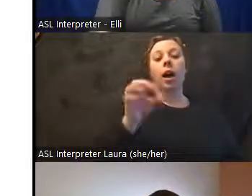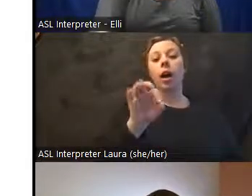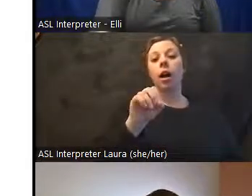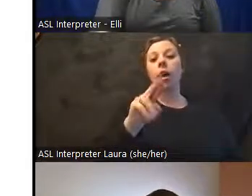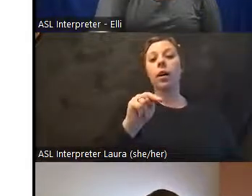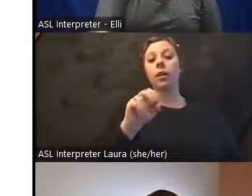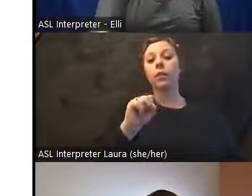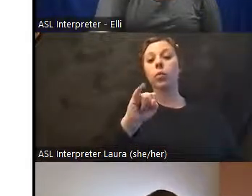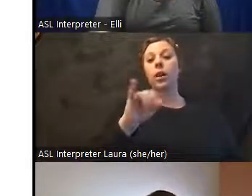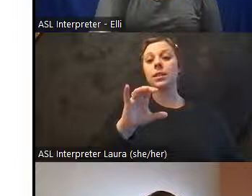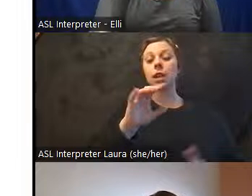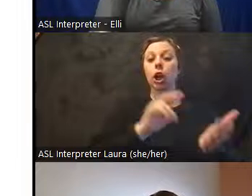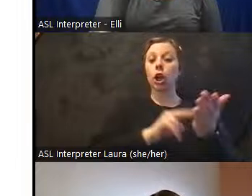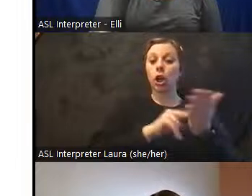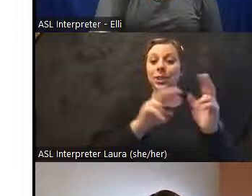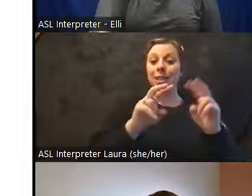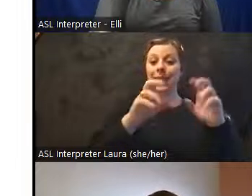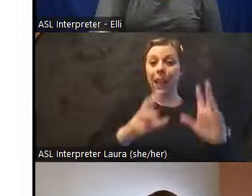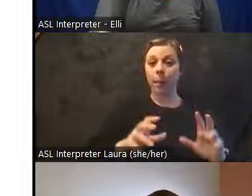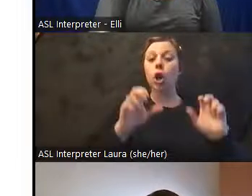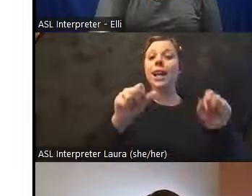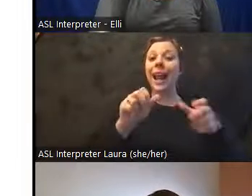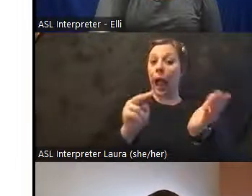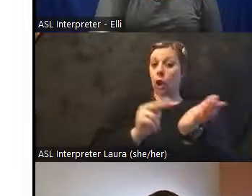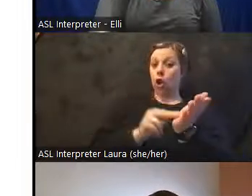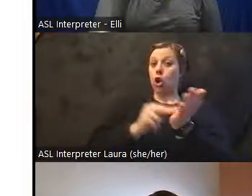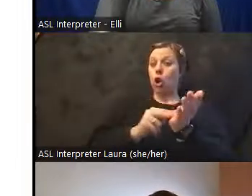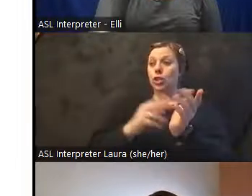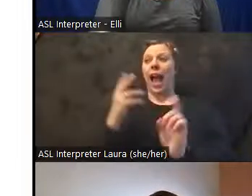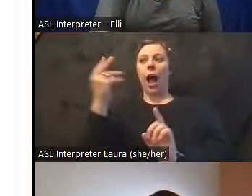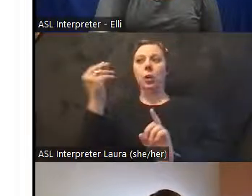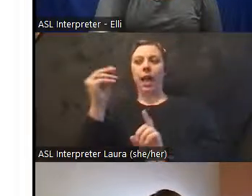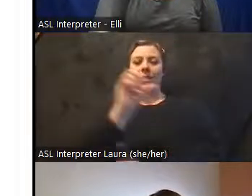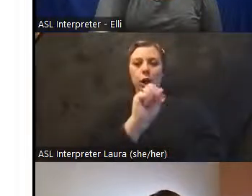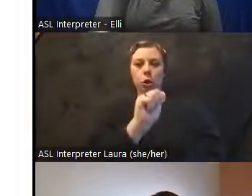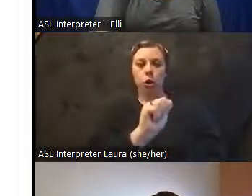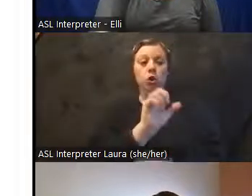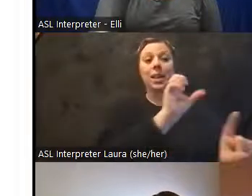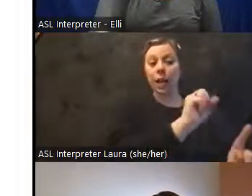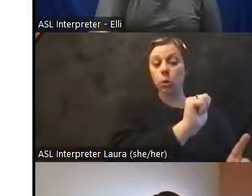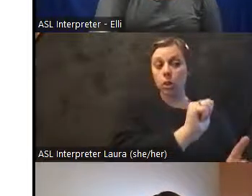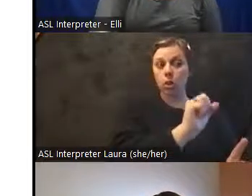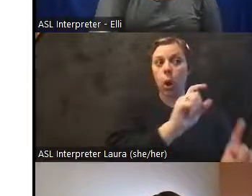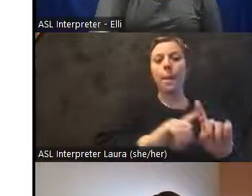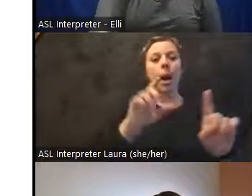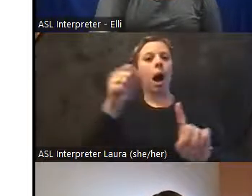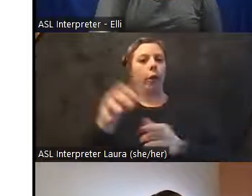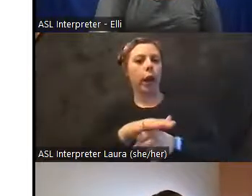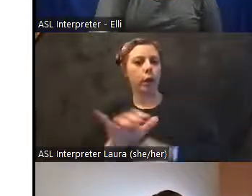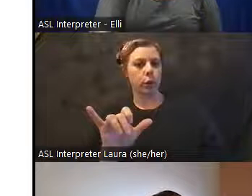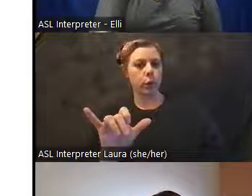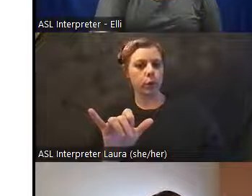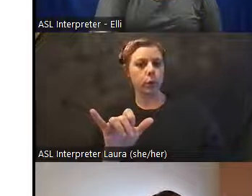forensic nursing outside of sexual assault. Sexual assault nurse examiners are very specific. That is through